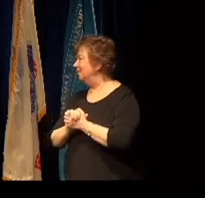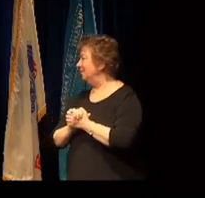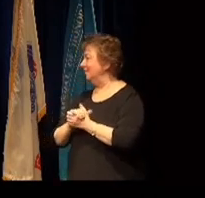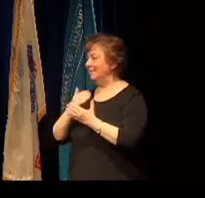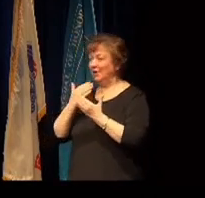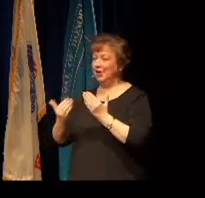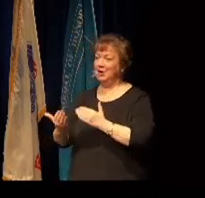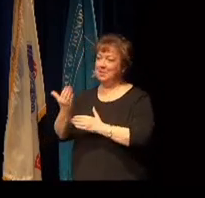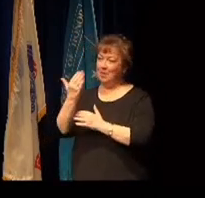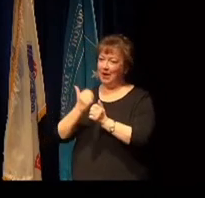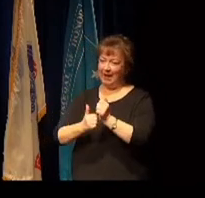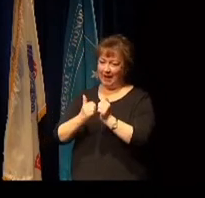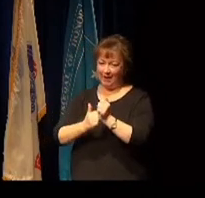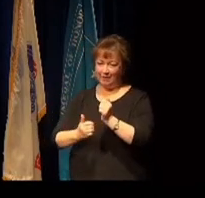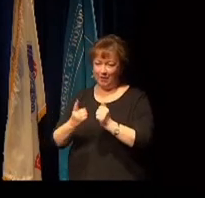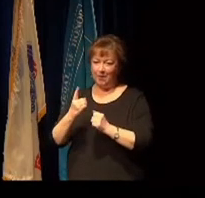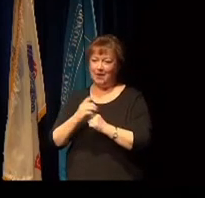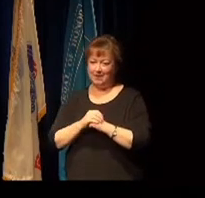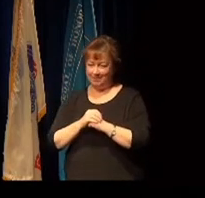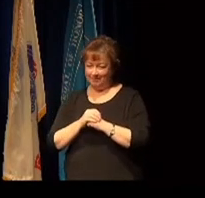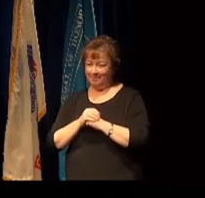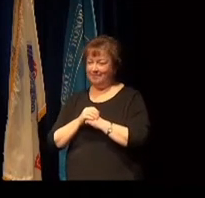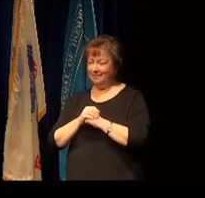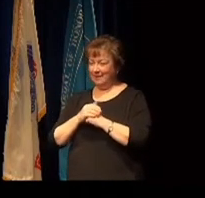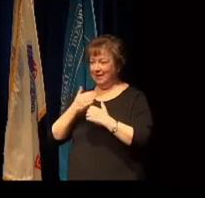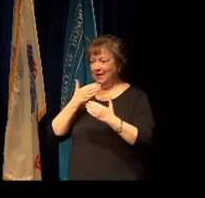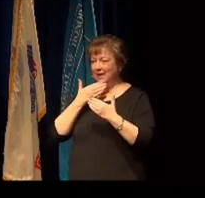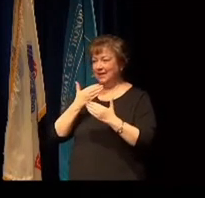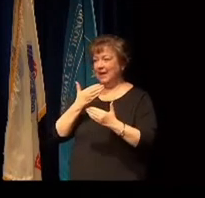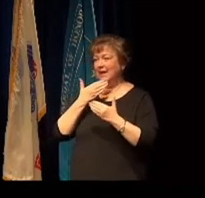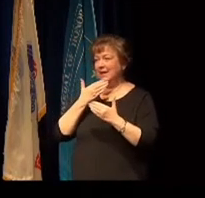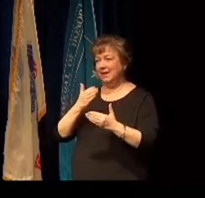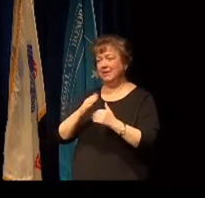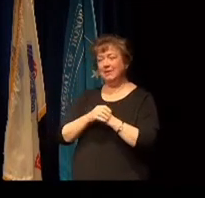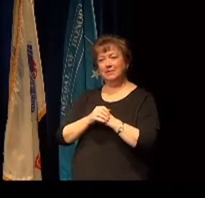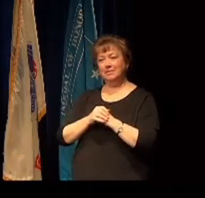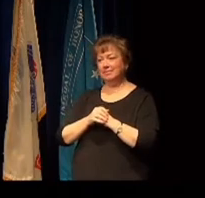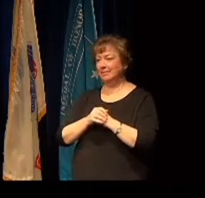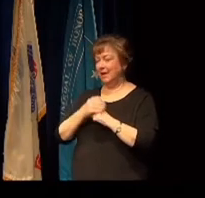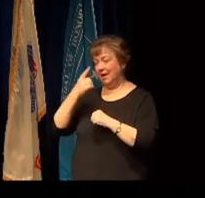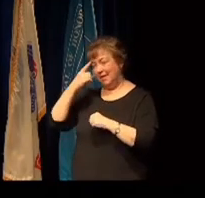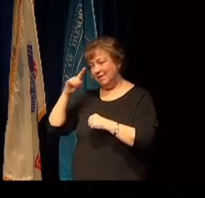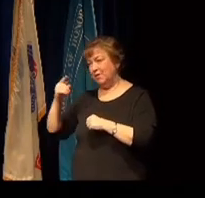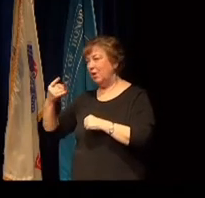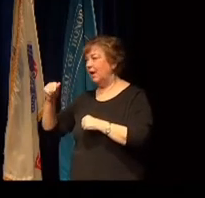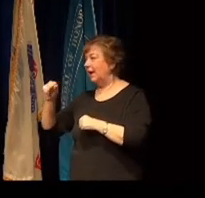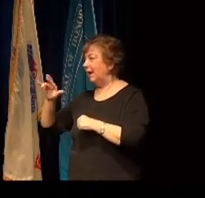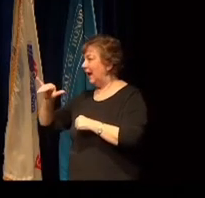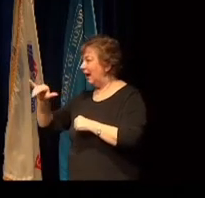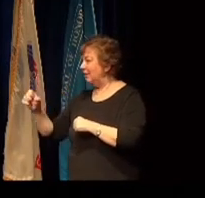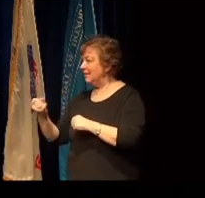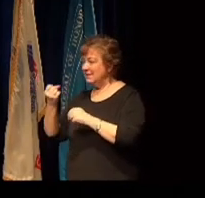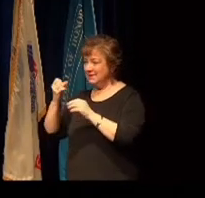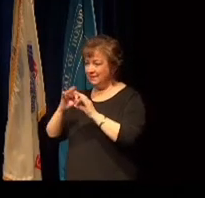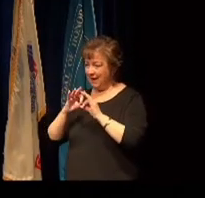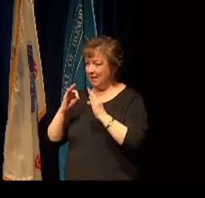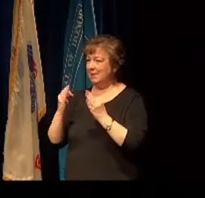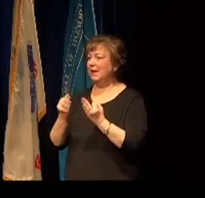Good morning, everyone. Thank you on behalf of Gary's family